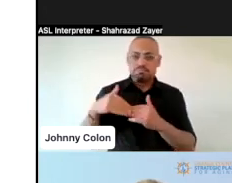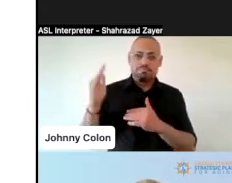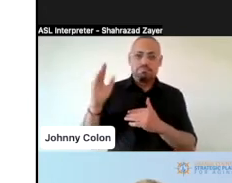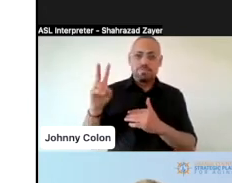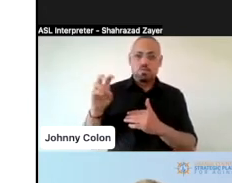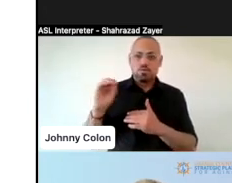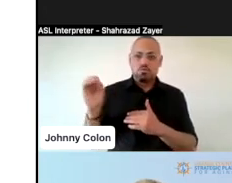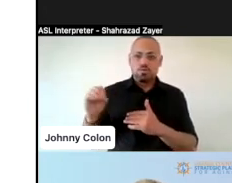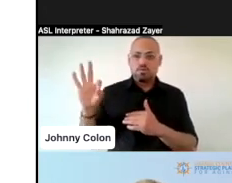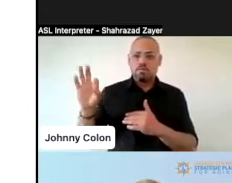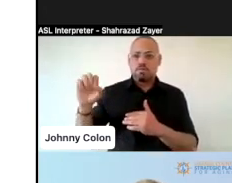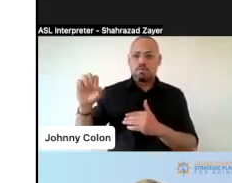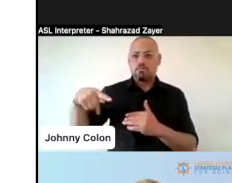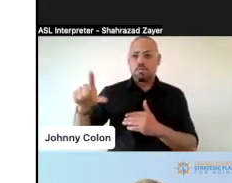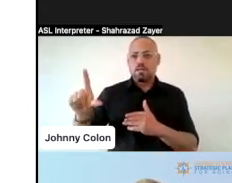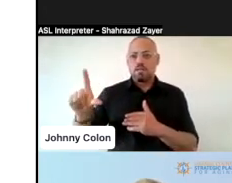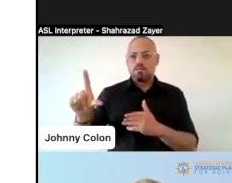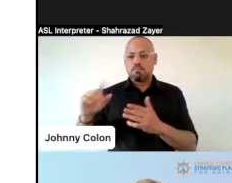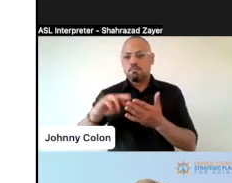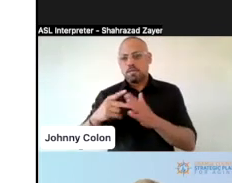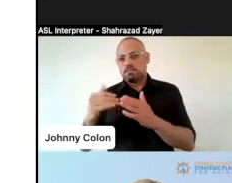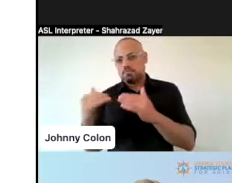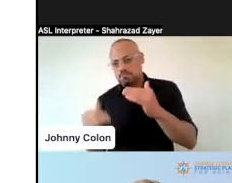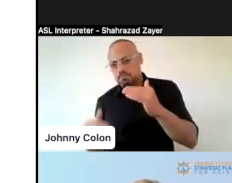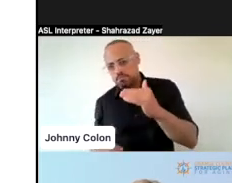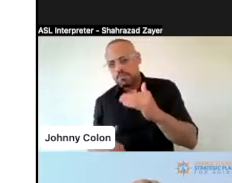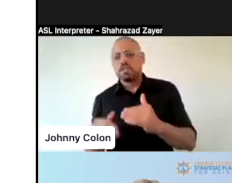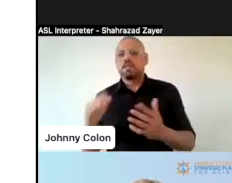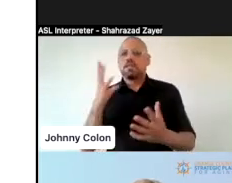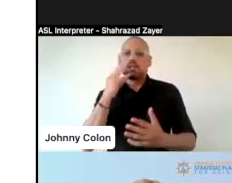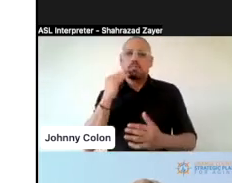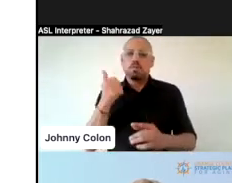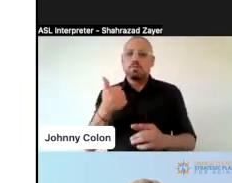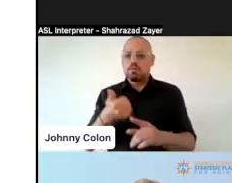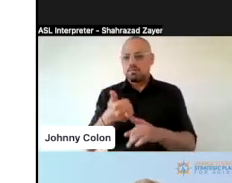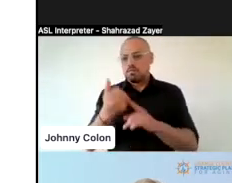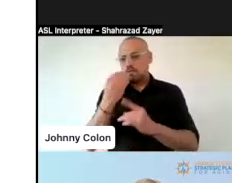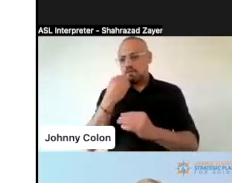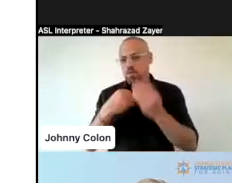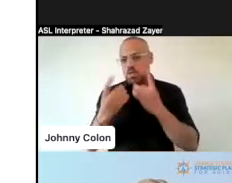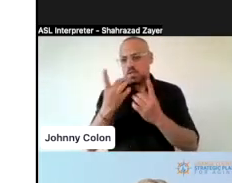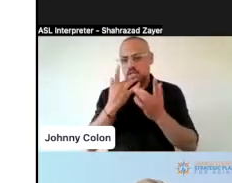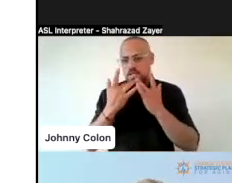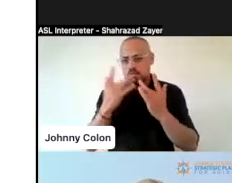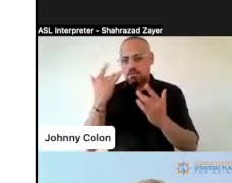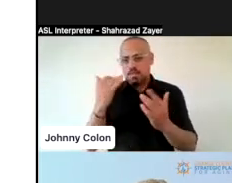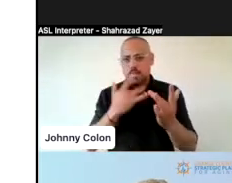of the federal poverty level and who may be experiencing food insecurity due to lack of